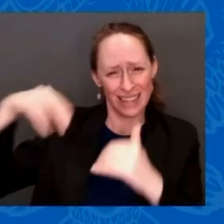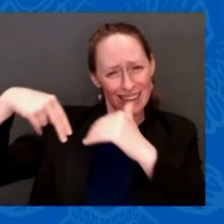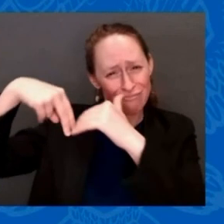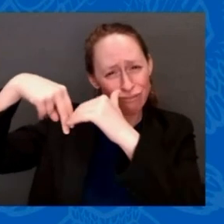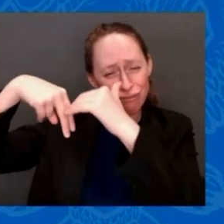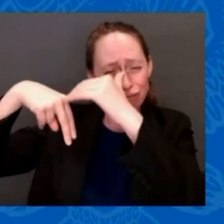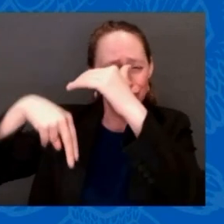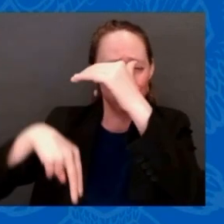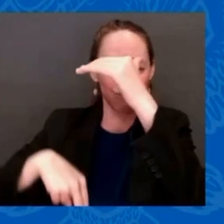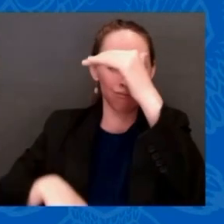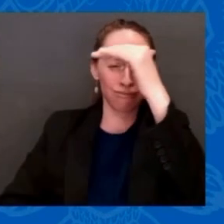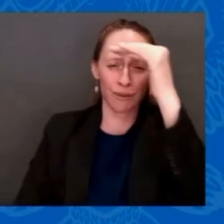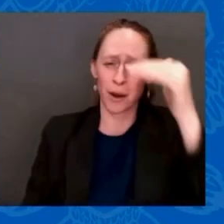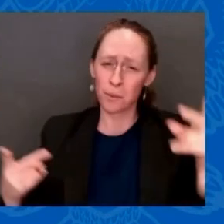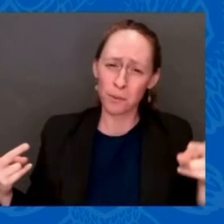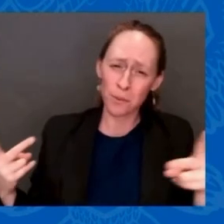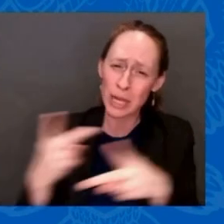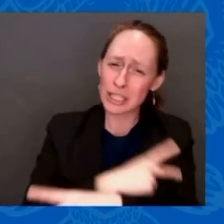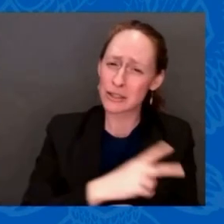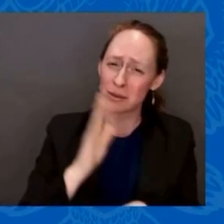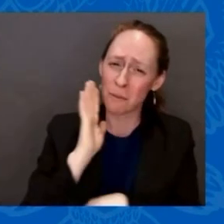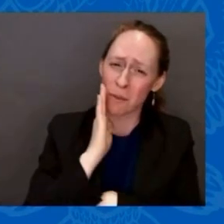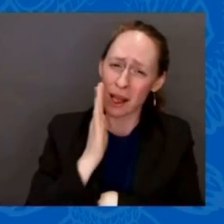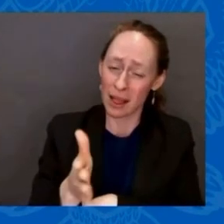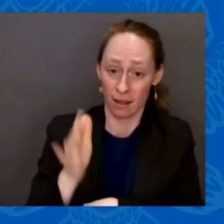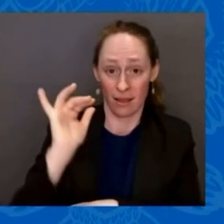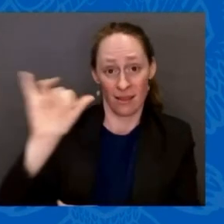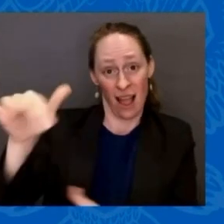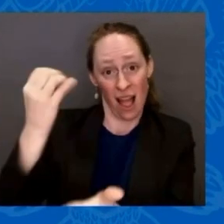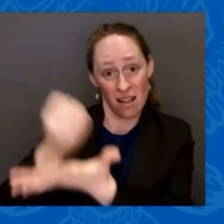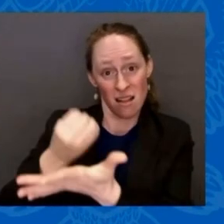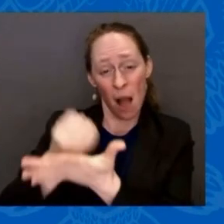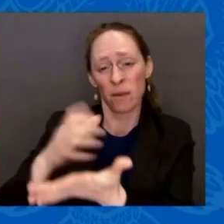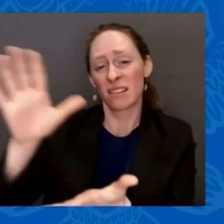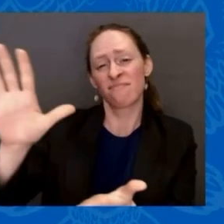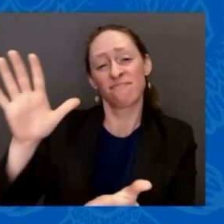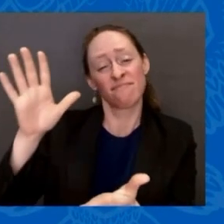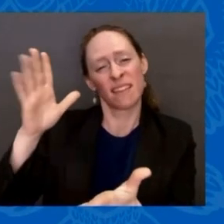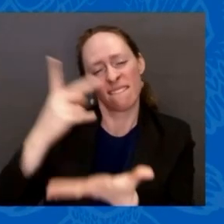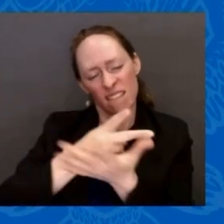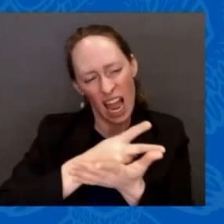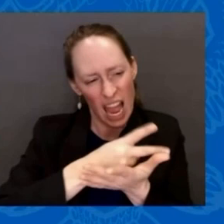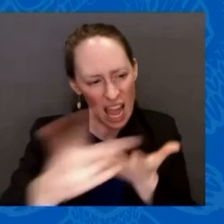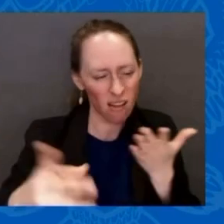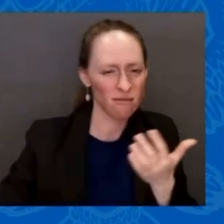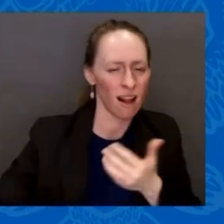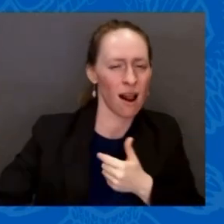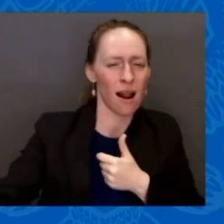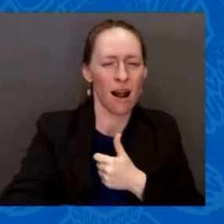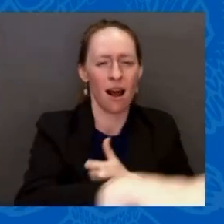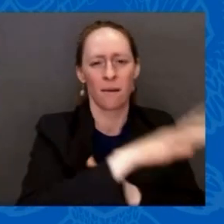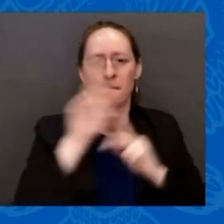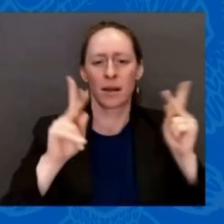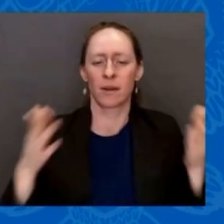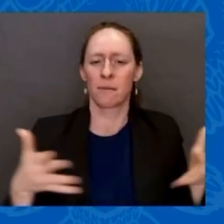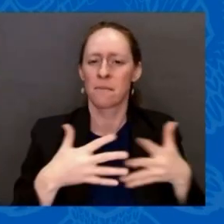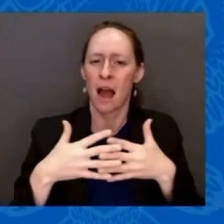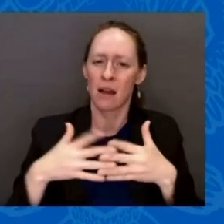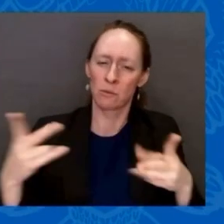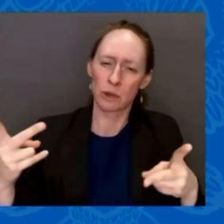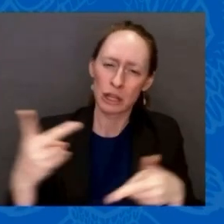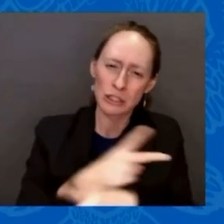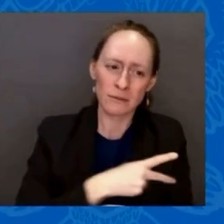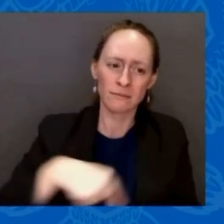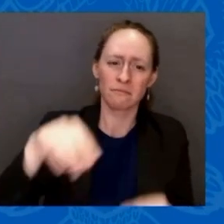class. It failed America. It blew up the deficit. It increased inequity. And it weakened our infrastructure. It